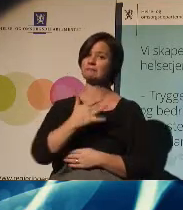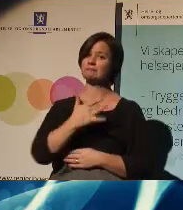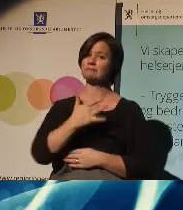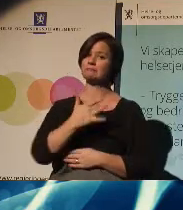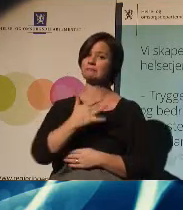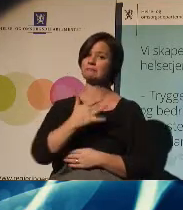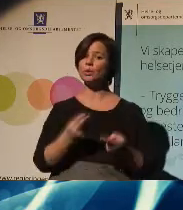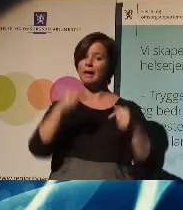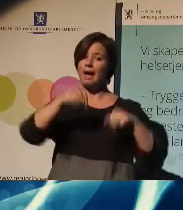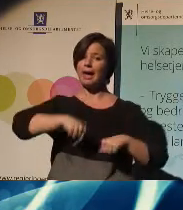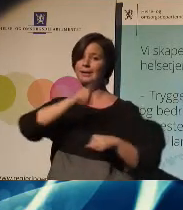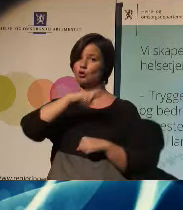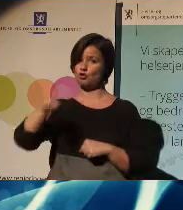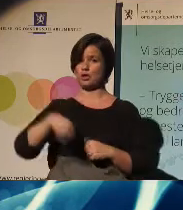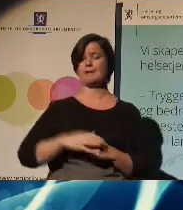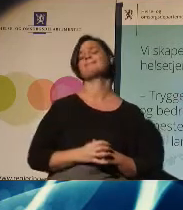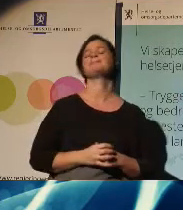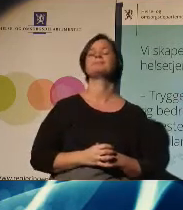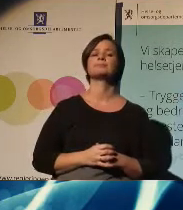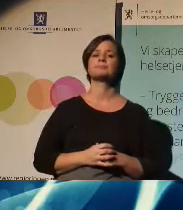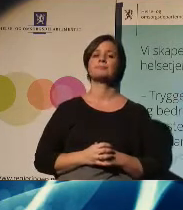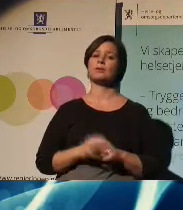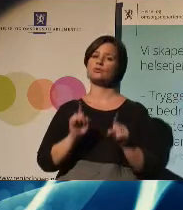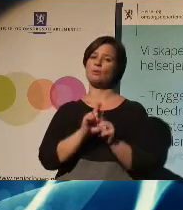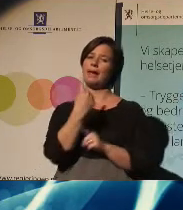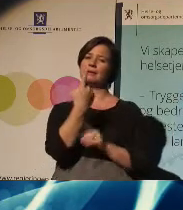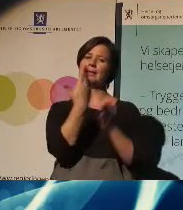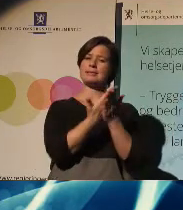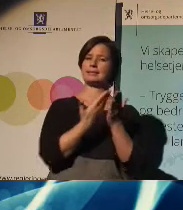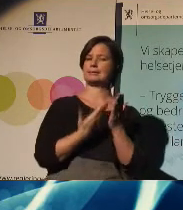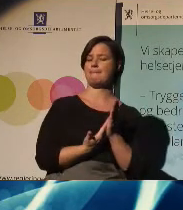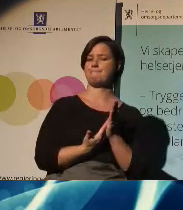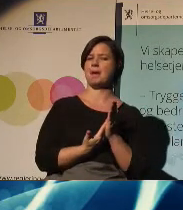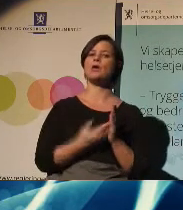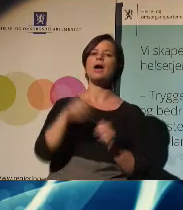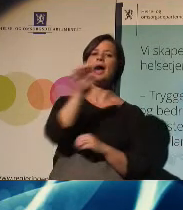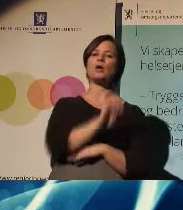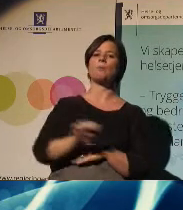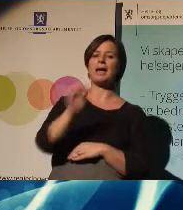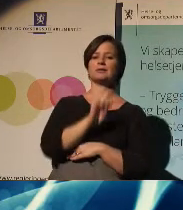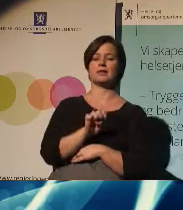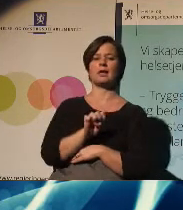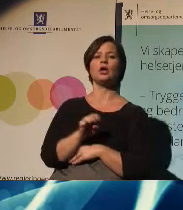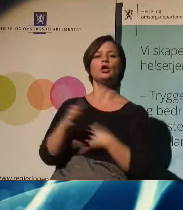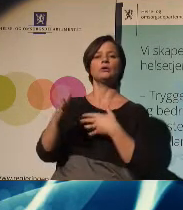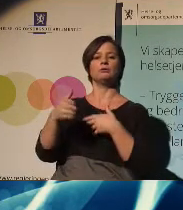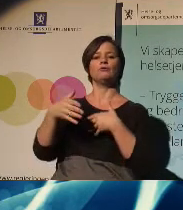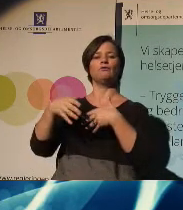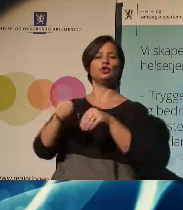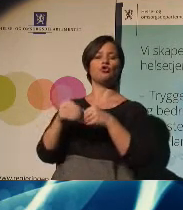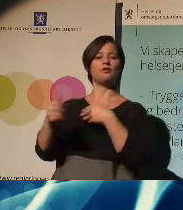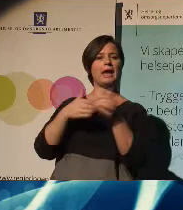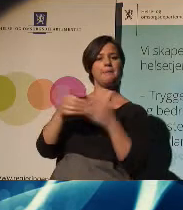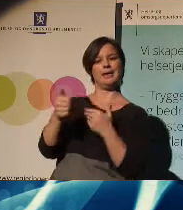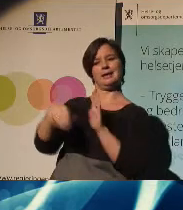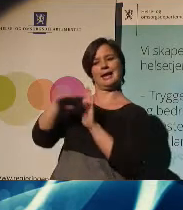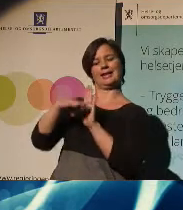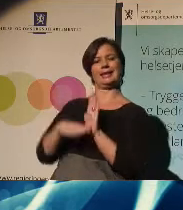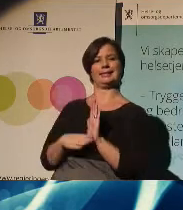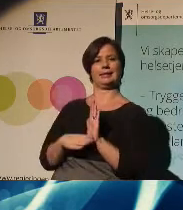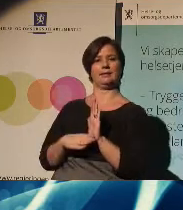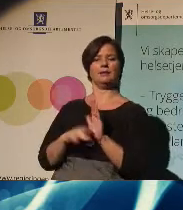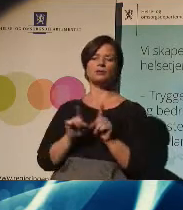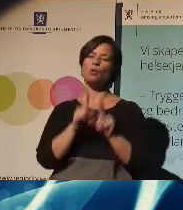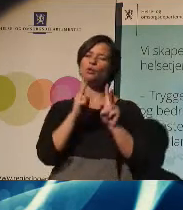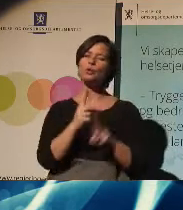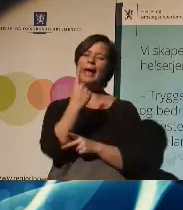here in Norway as well. This is just an example of the European physiotherapy guideline. An element that we're particularly proud